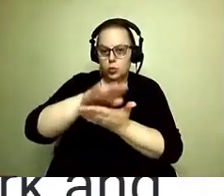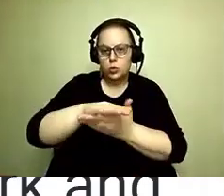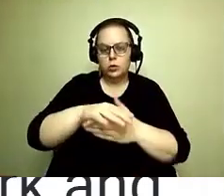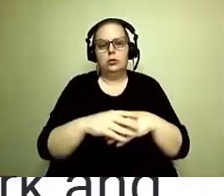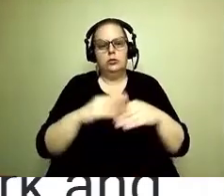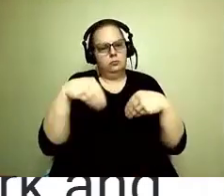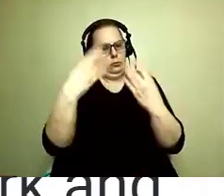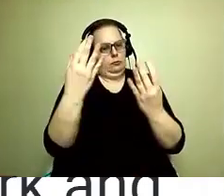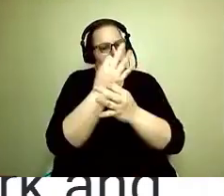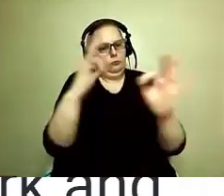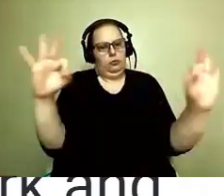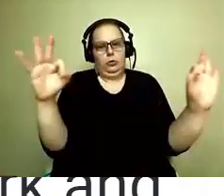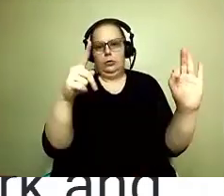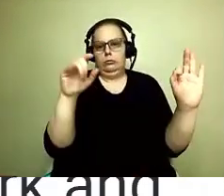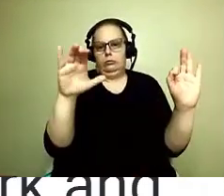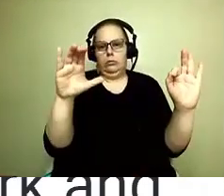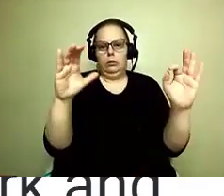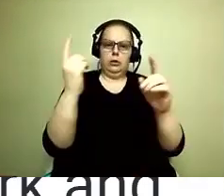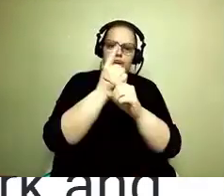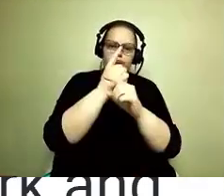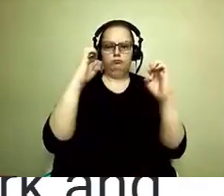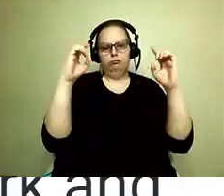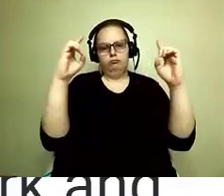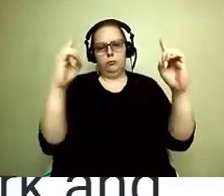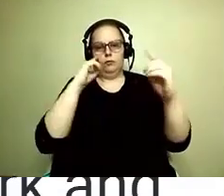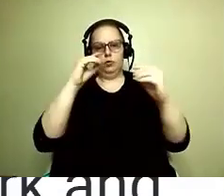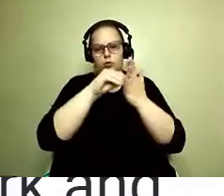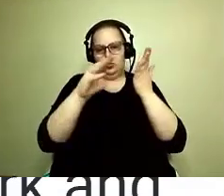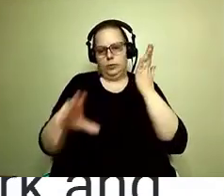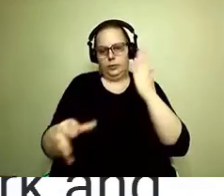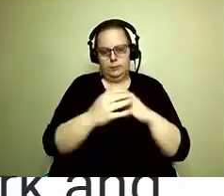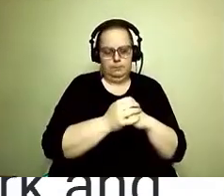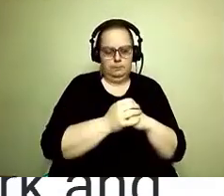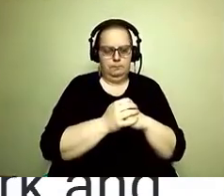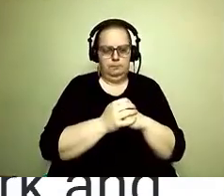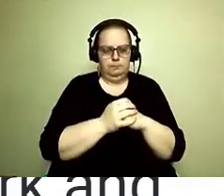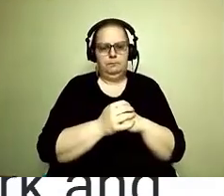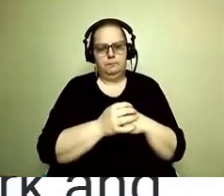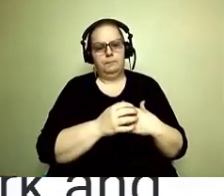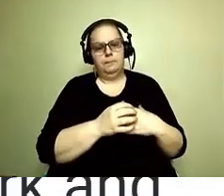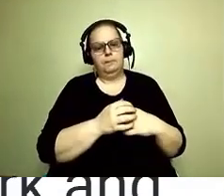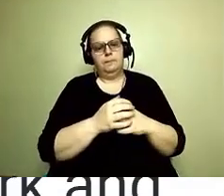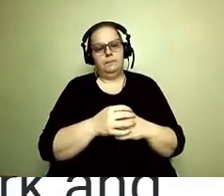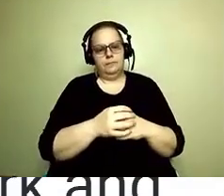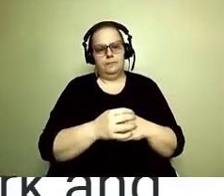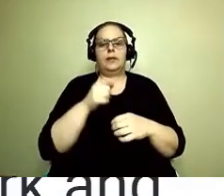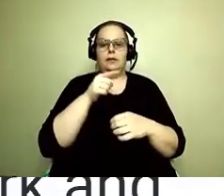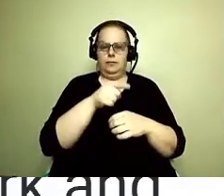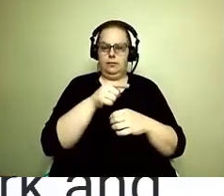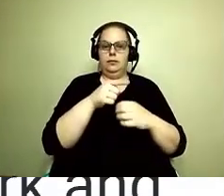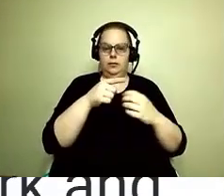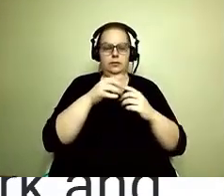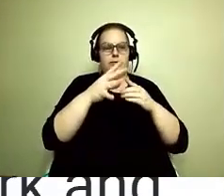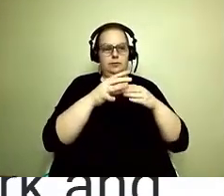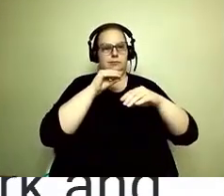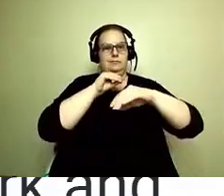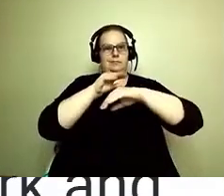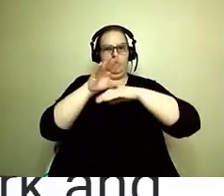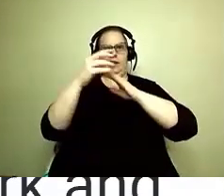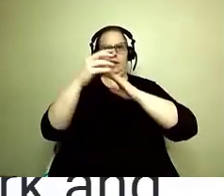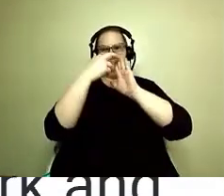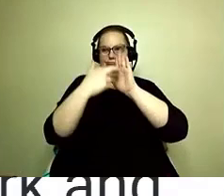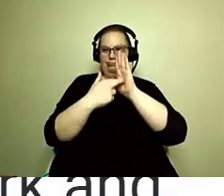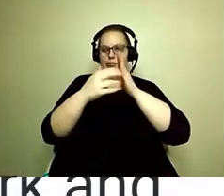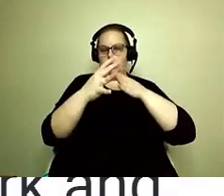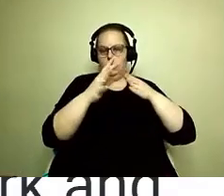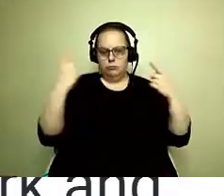appropriate public education to students. This guidance is aligned with the Endrew F. decision, emphasizing that IEPs must